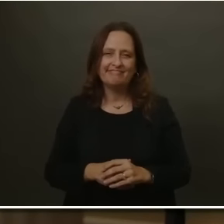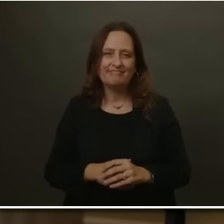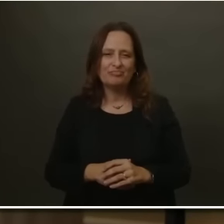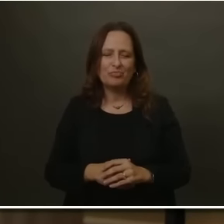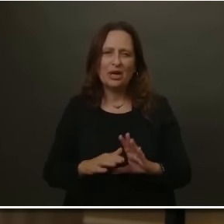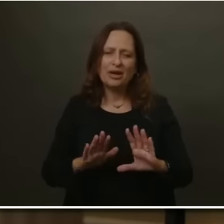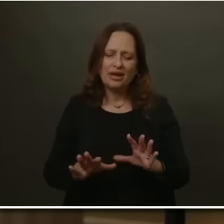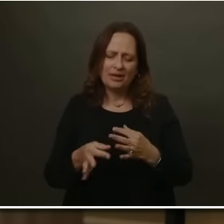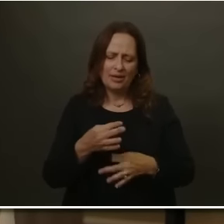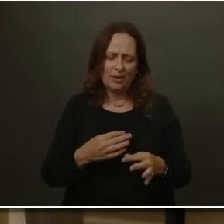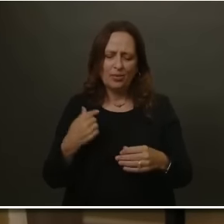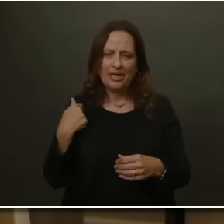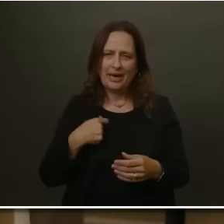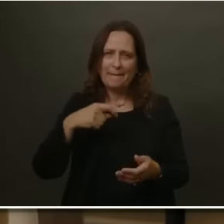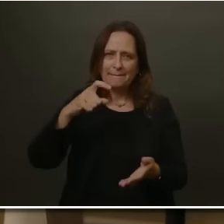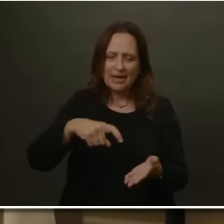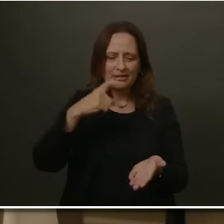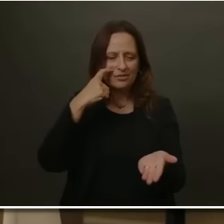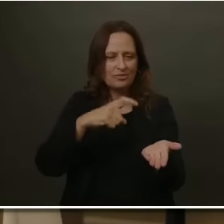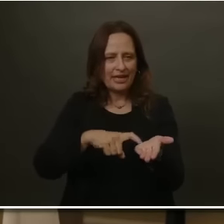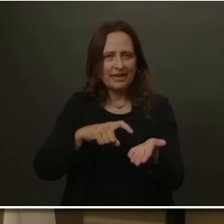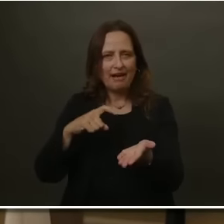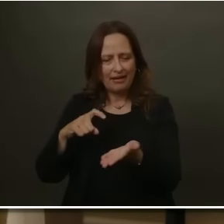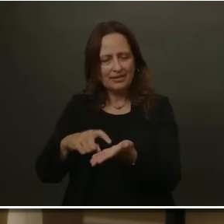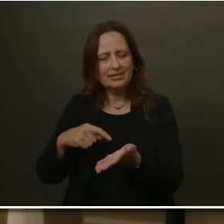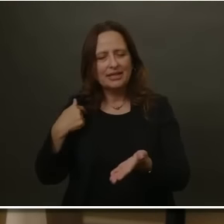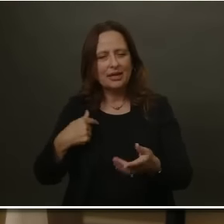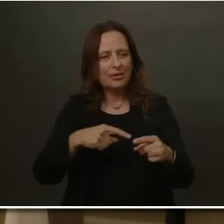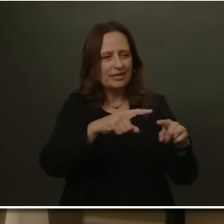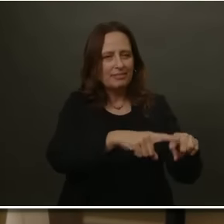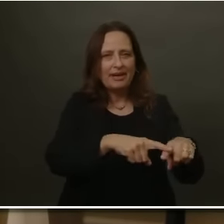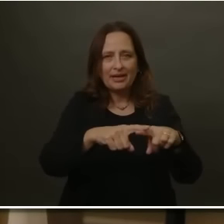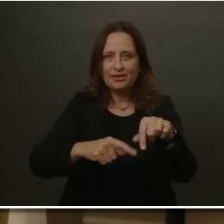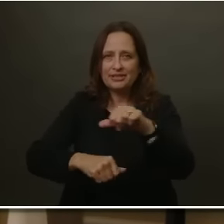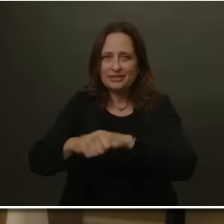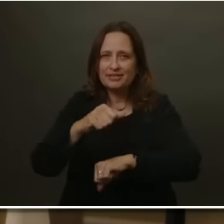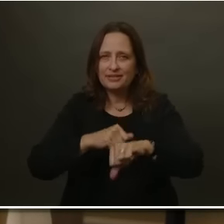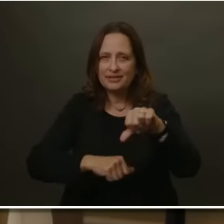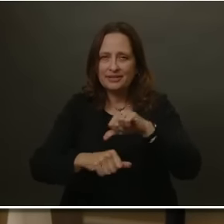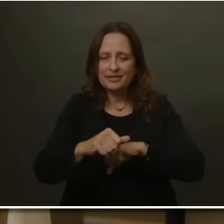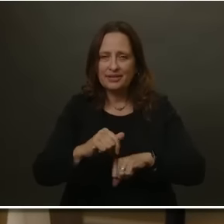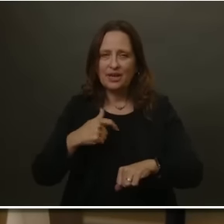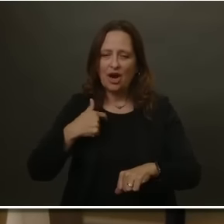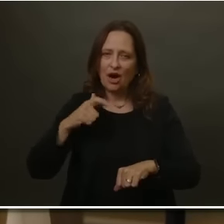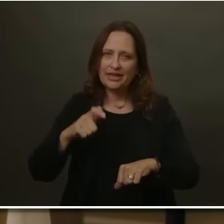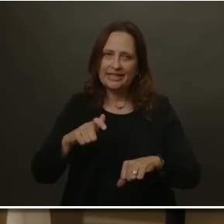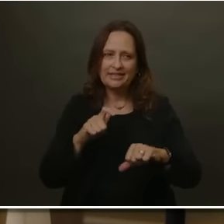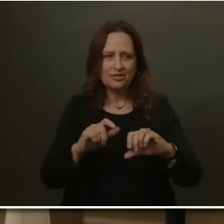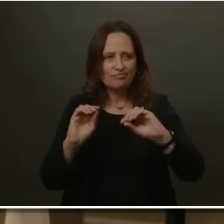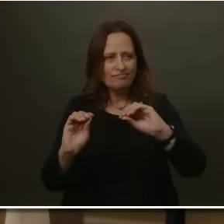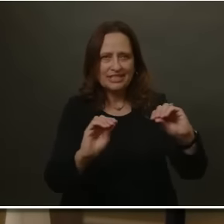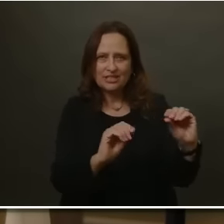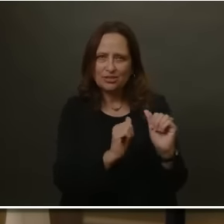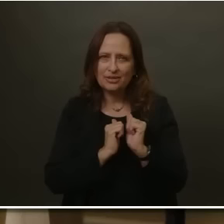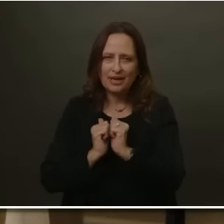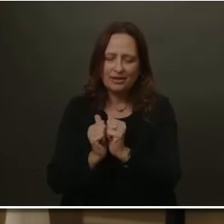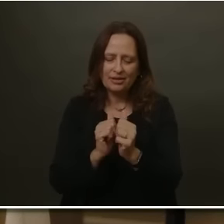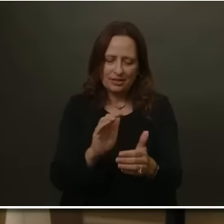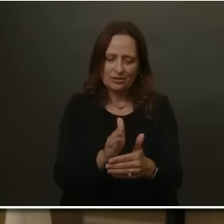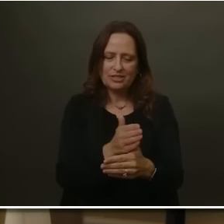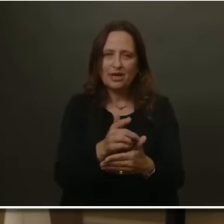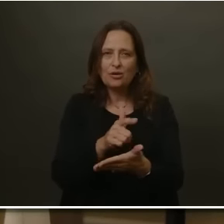For we must acknowledge our mutual interdependence, our need to do ministry together, to share what we